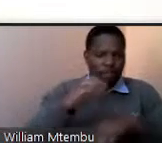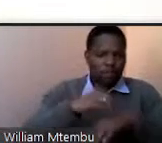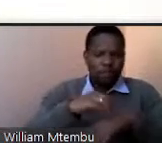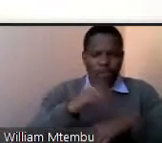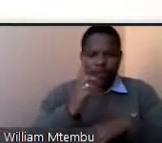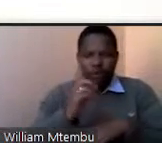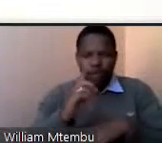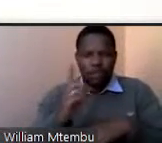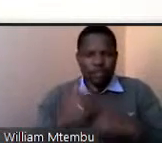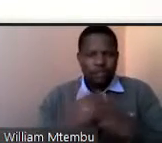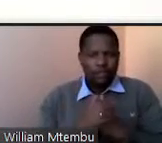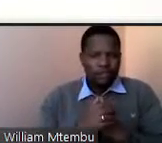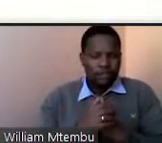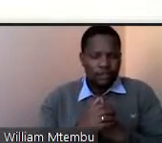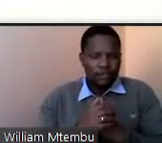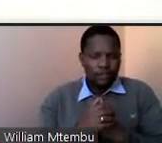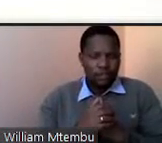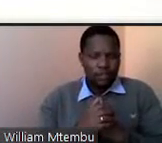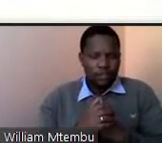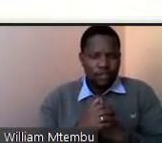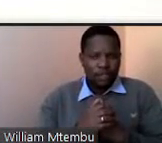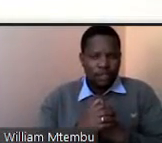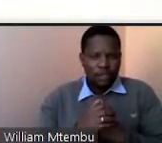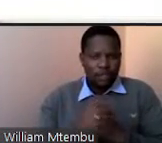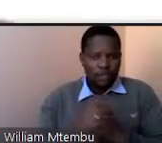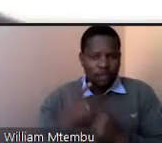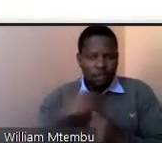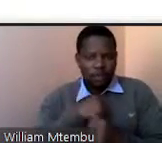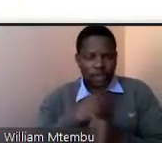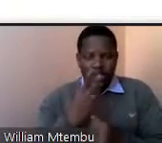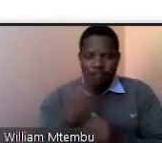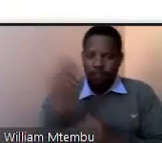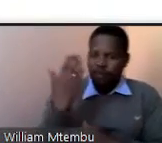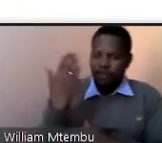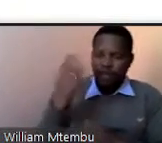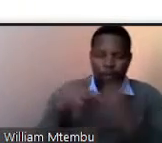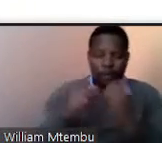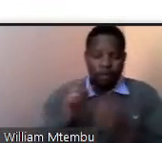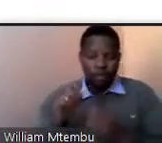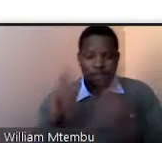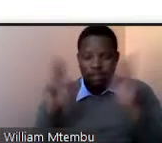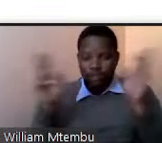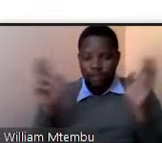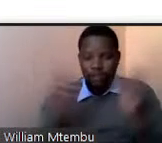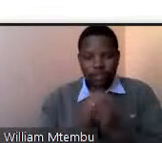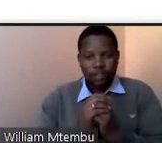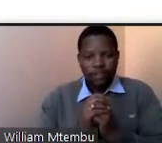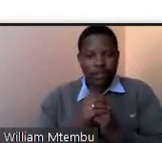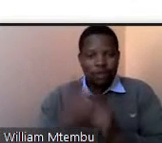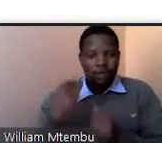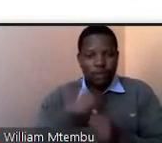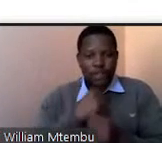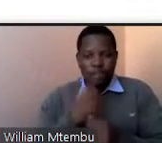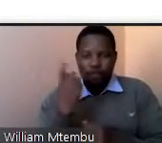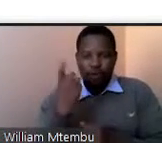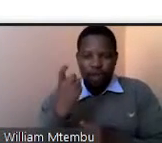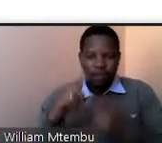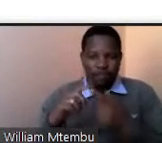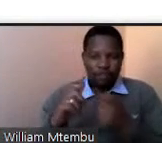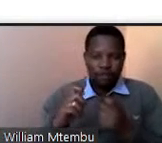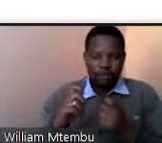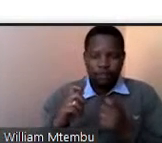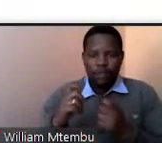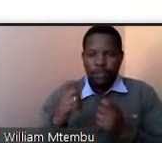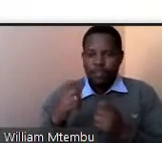who took a bite on this topic. And we had one from, the first one who